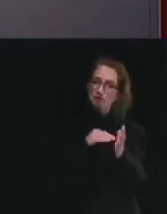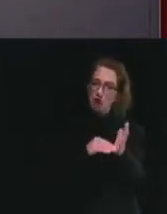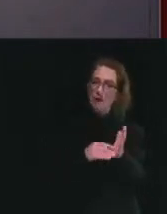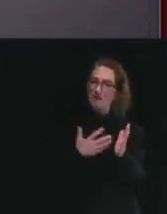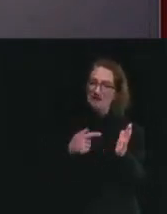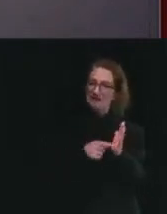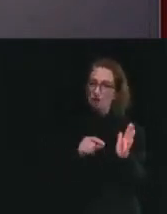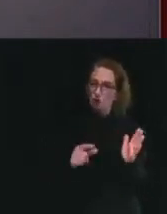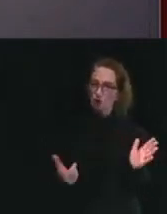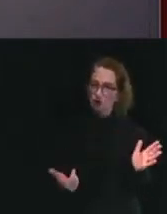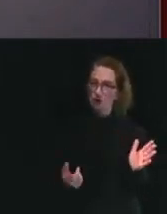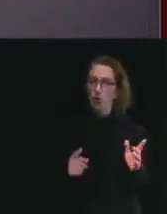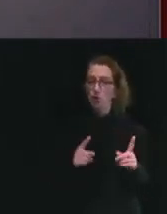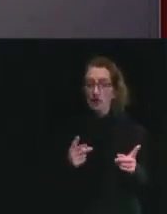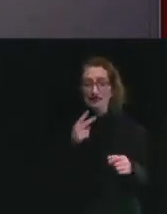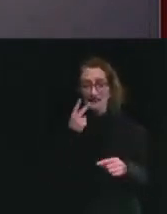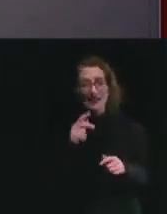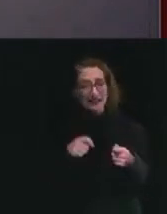you have in the last month.